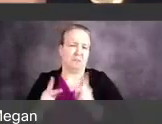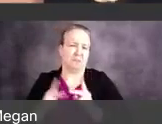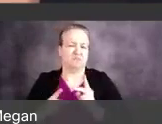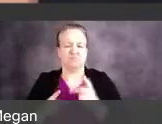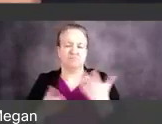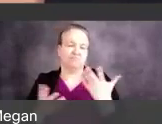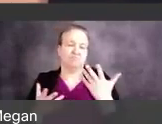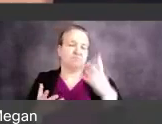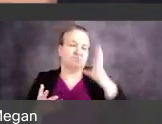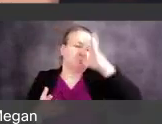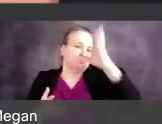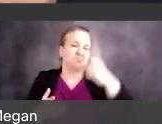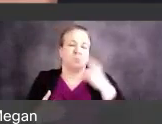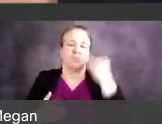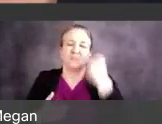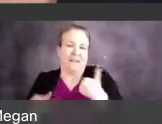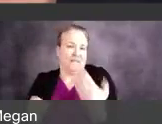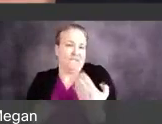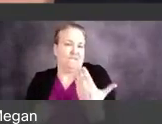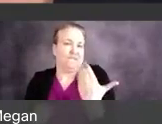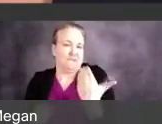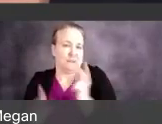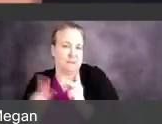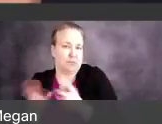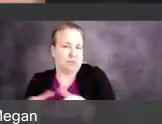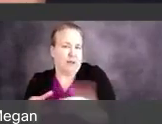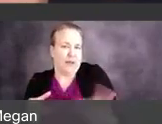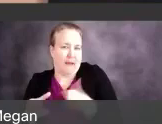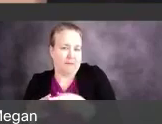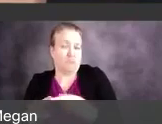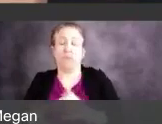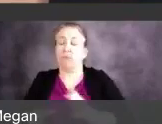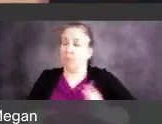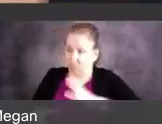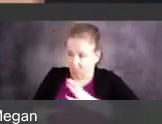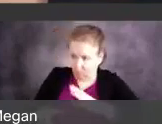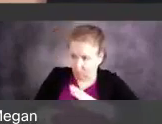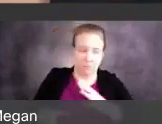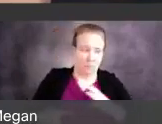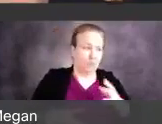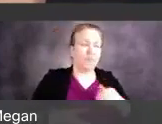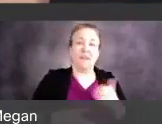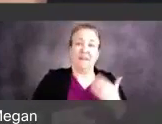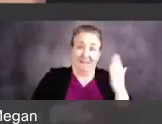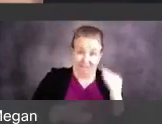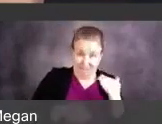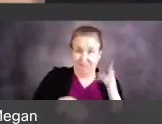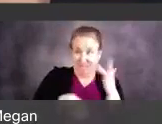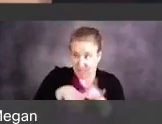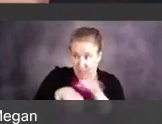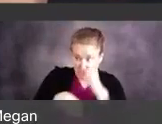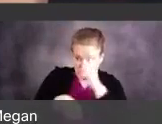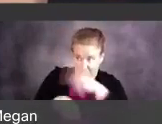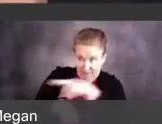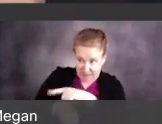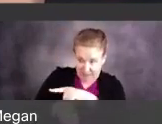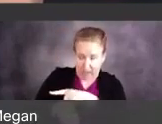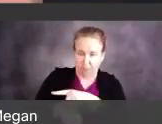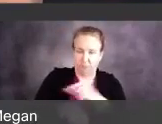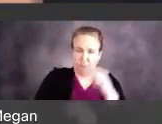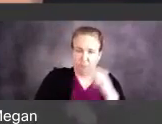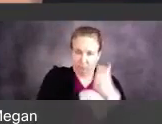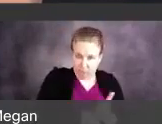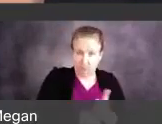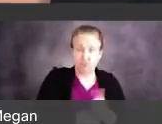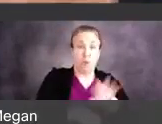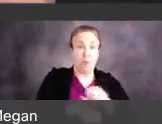15 people in it. And so we basically account for 15 slots from that office when we send out our